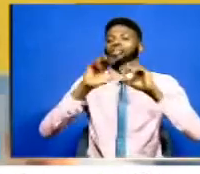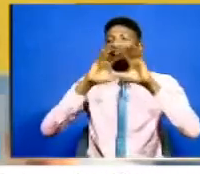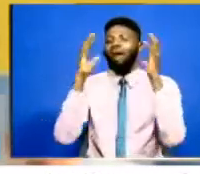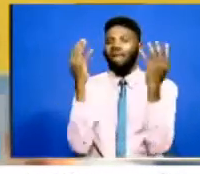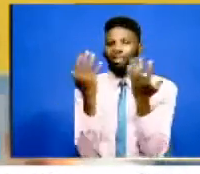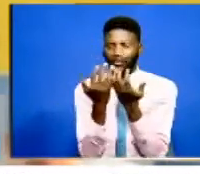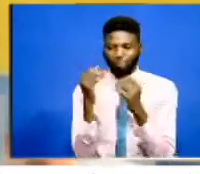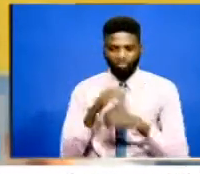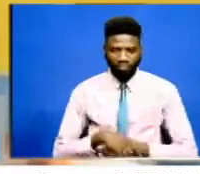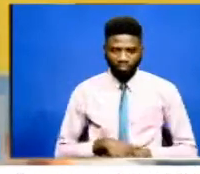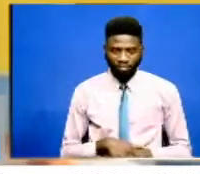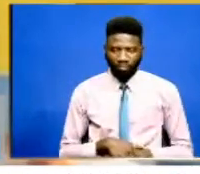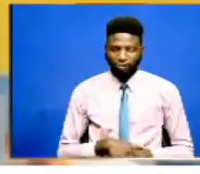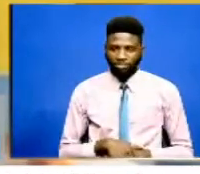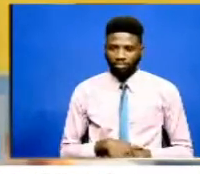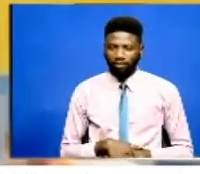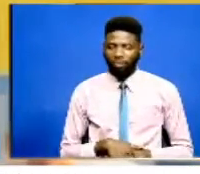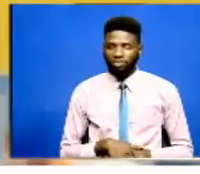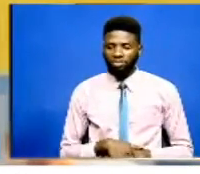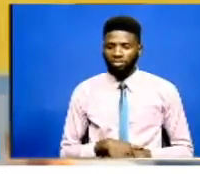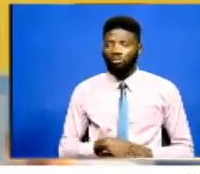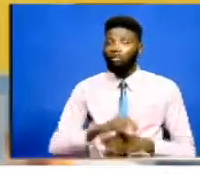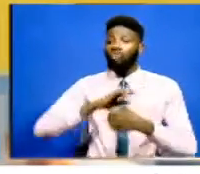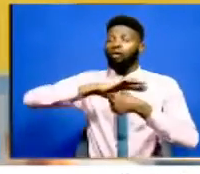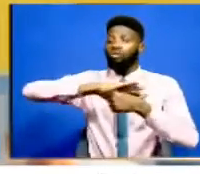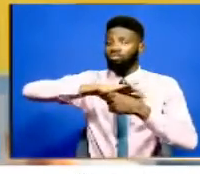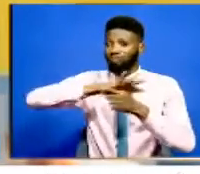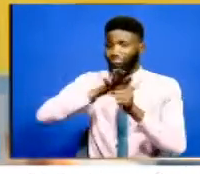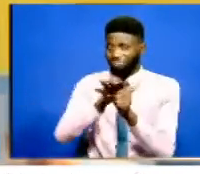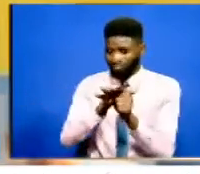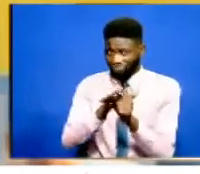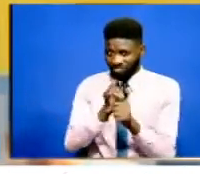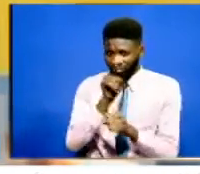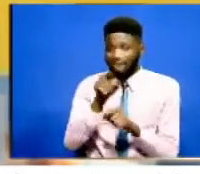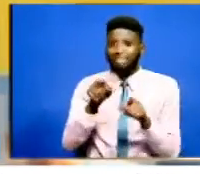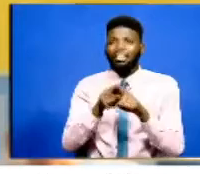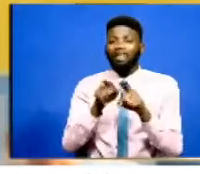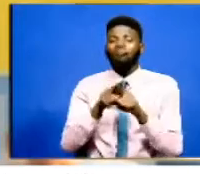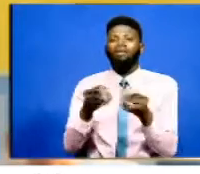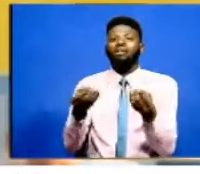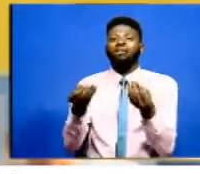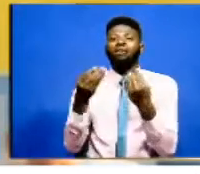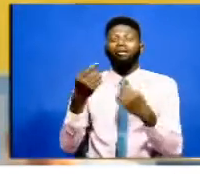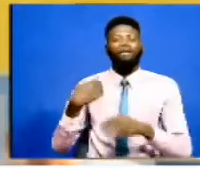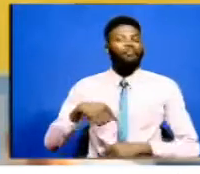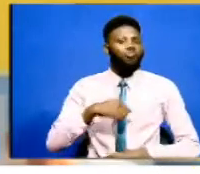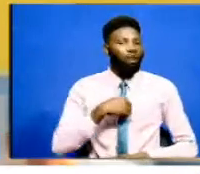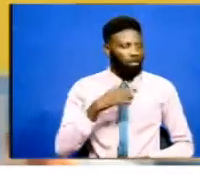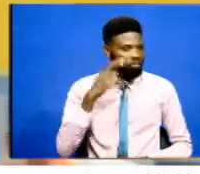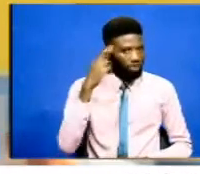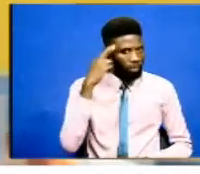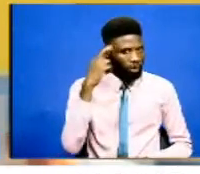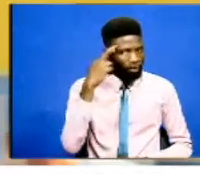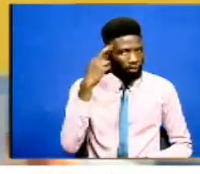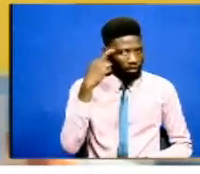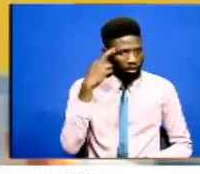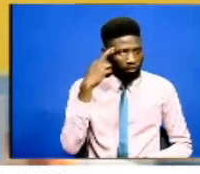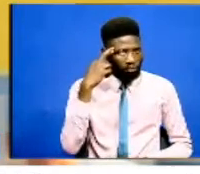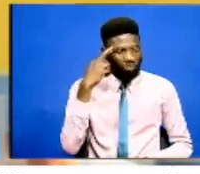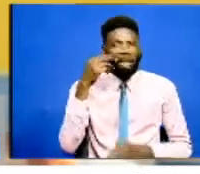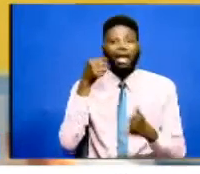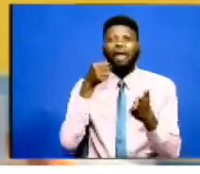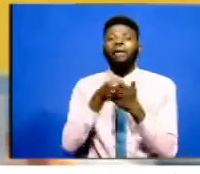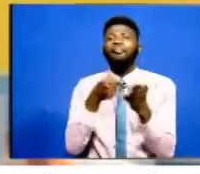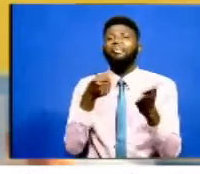So COVID-19 is also a stark reminder of the impact of